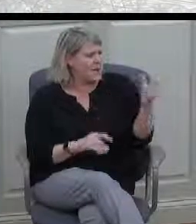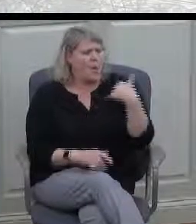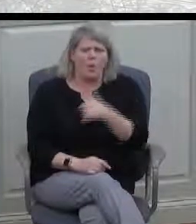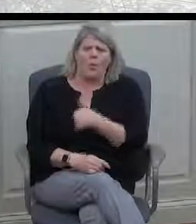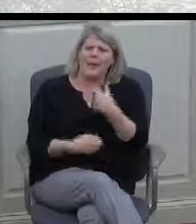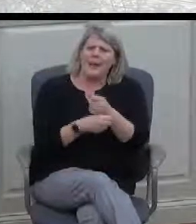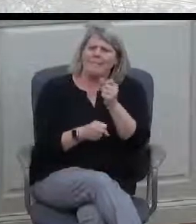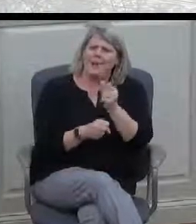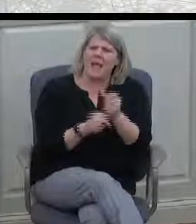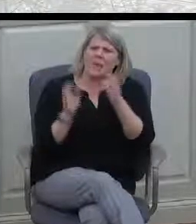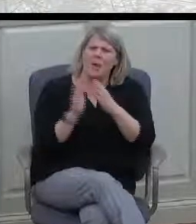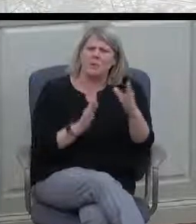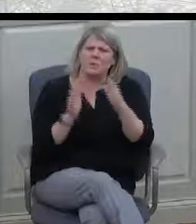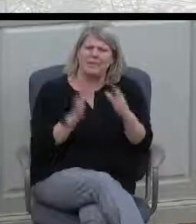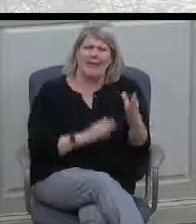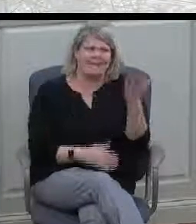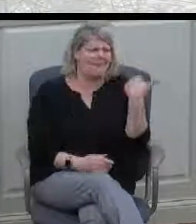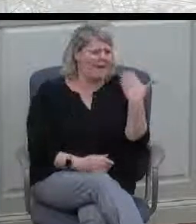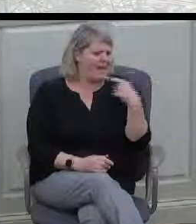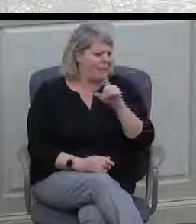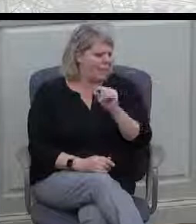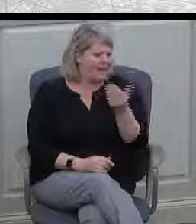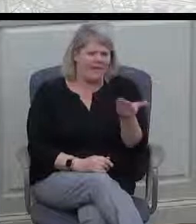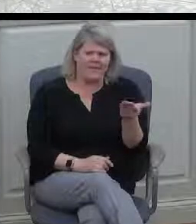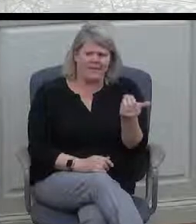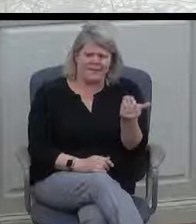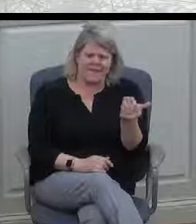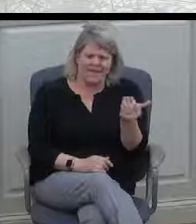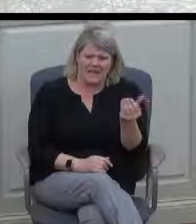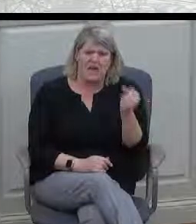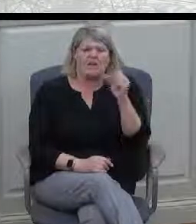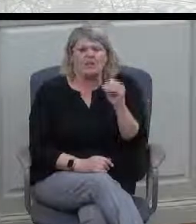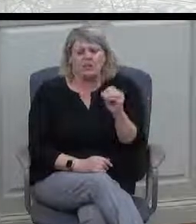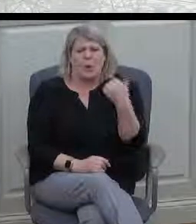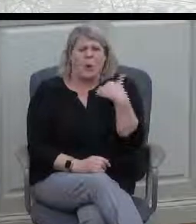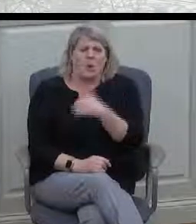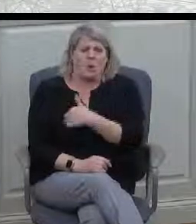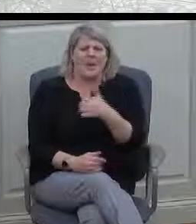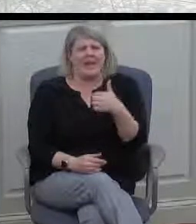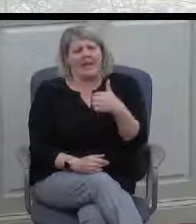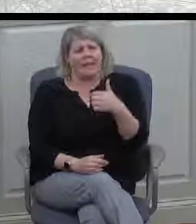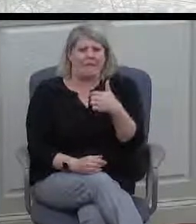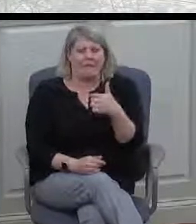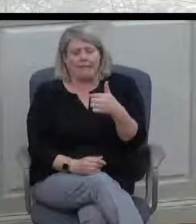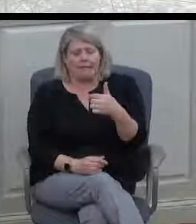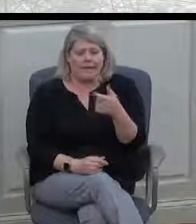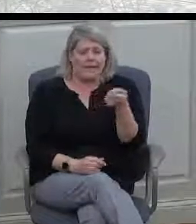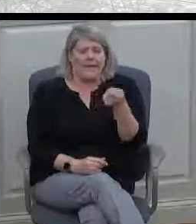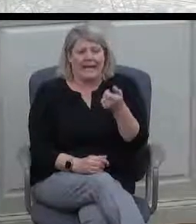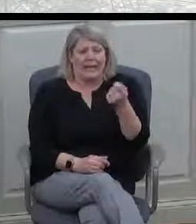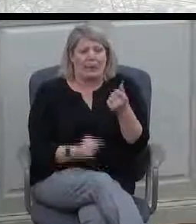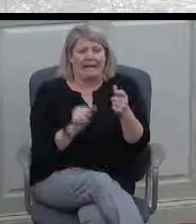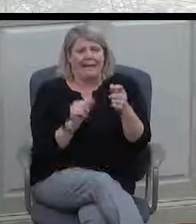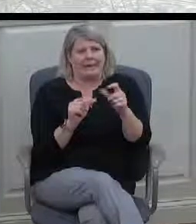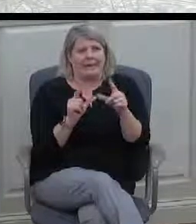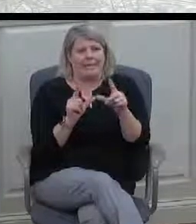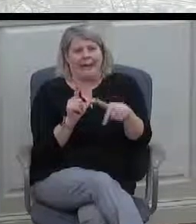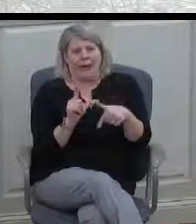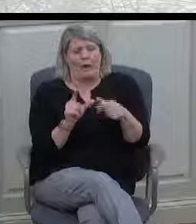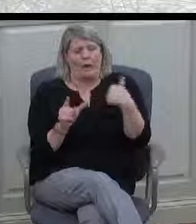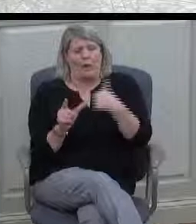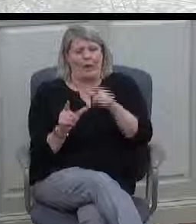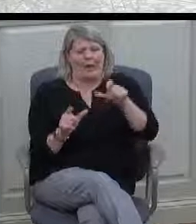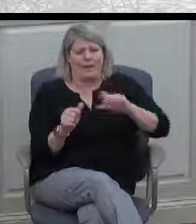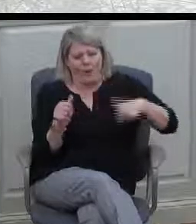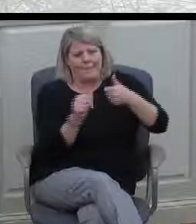before I was here? Probably 2015. Yeah, so we're getting 5-6 years into those plans. So they got some age on them that need to be updated.